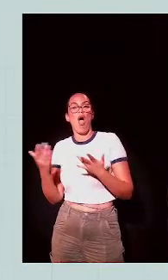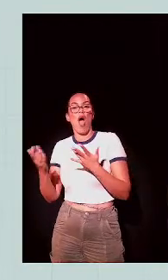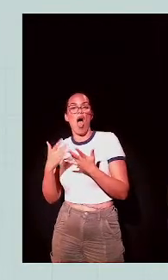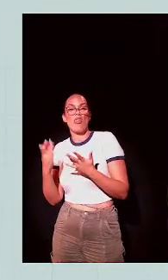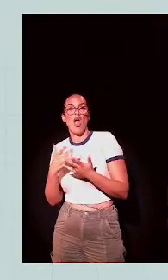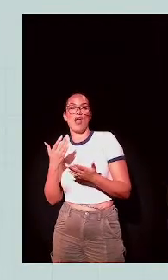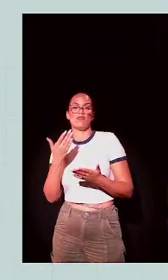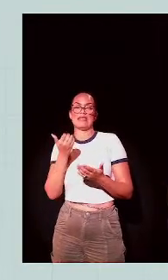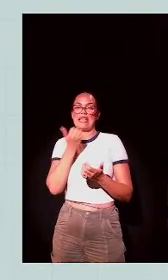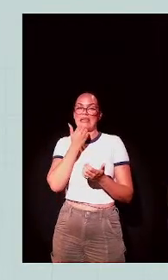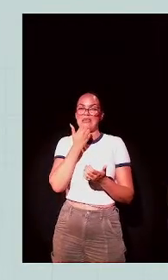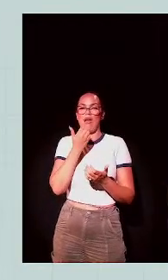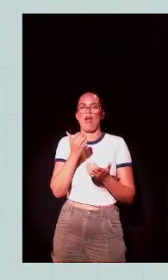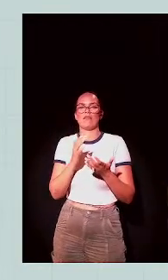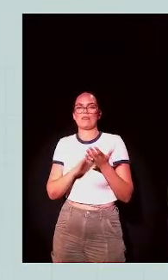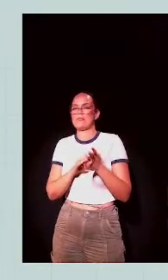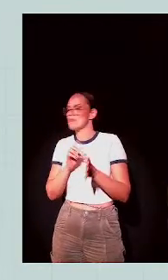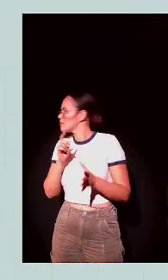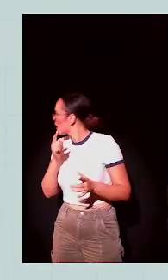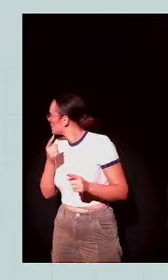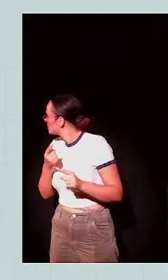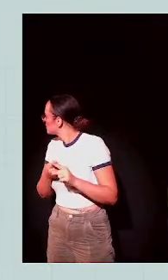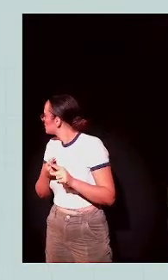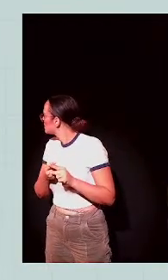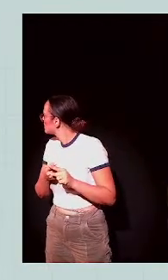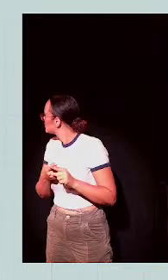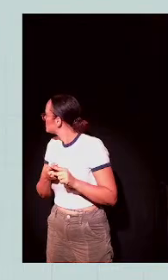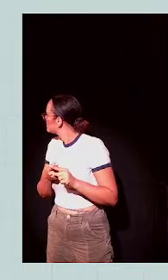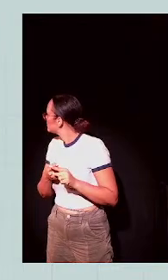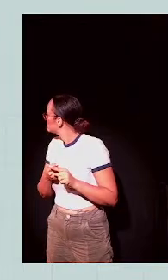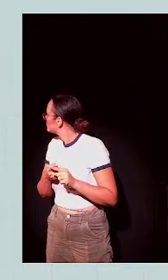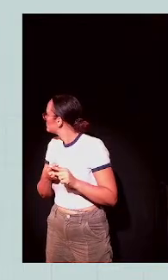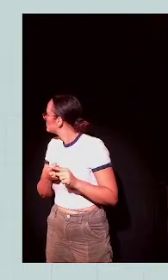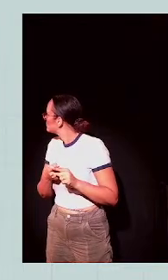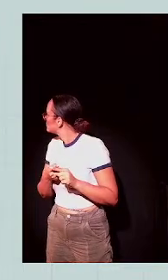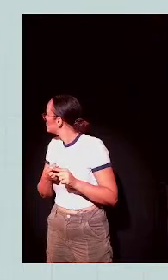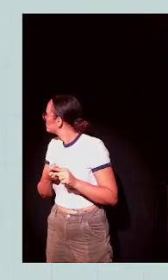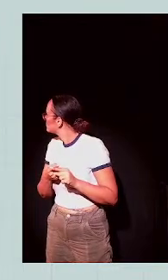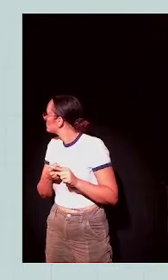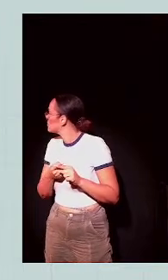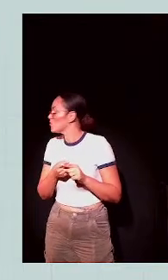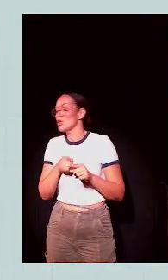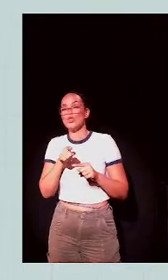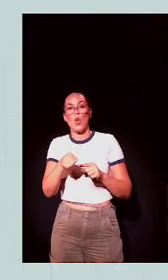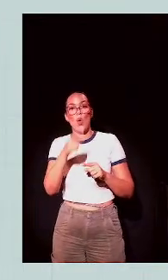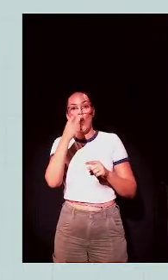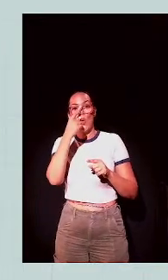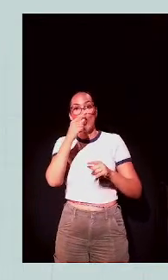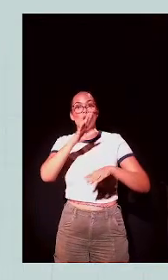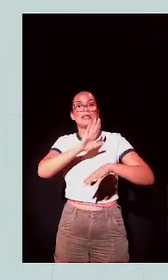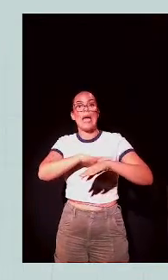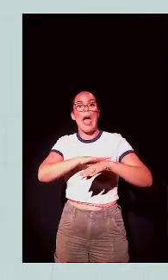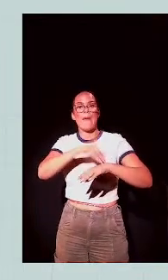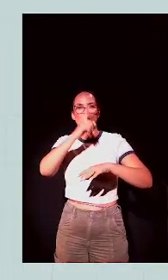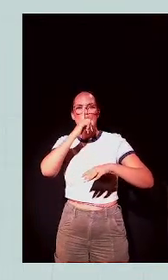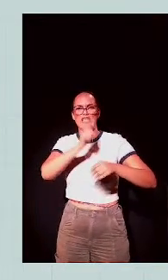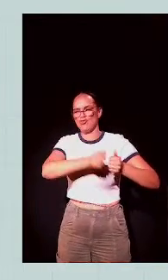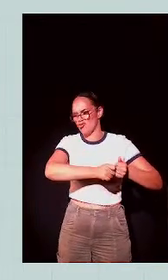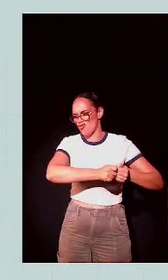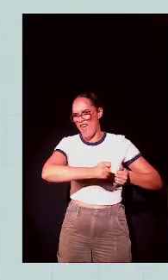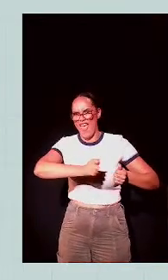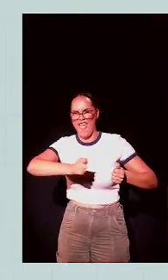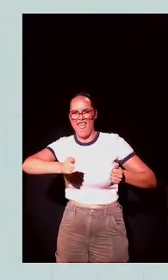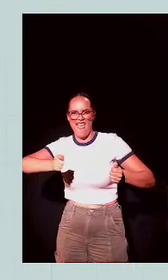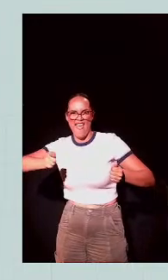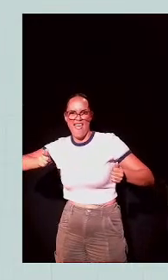Max. That this thing allows you to spread out time across a physical, tangible surface that you